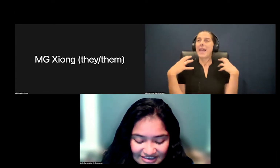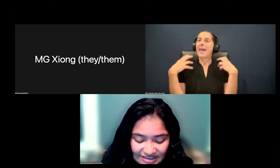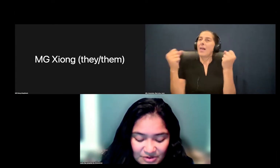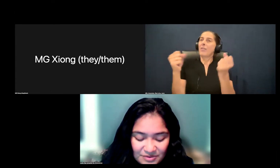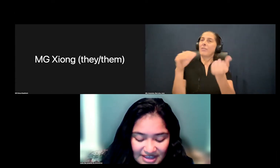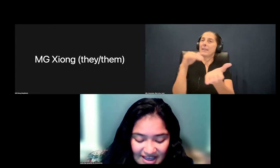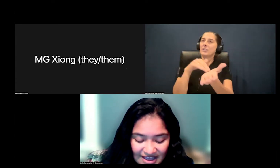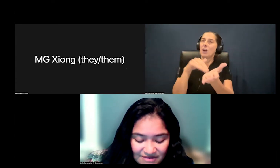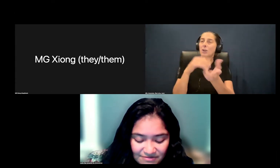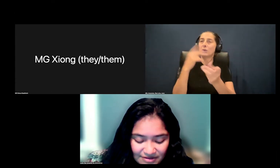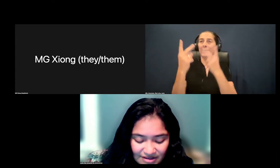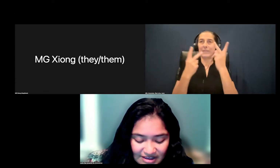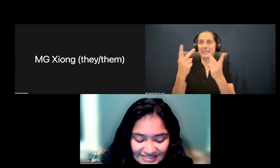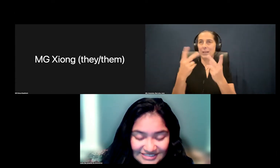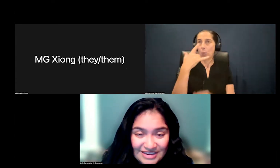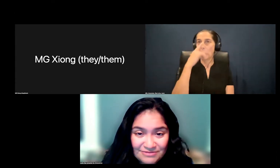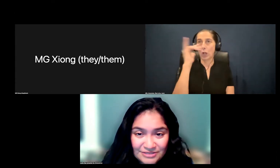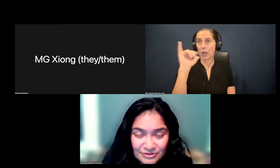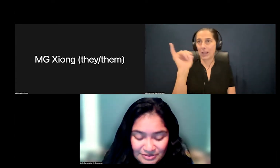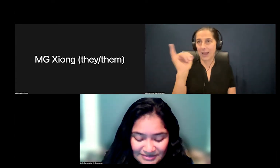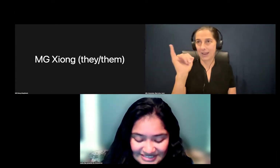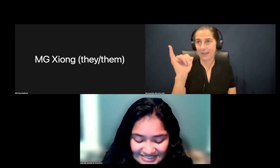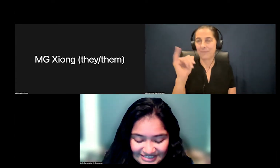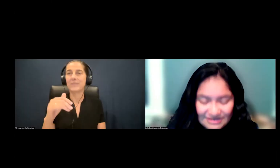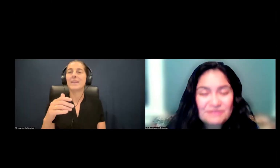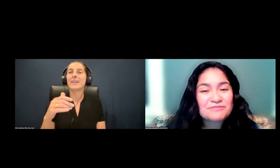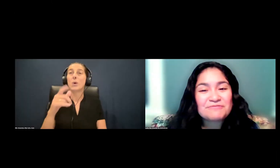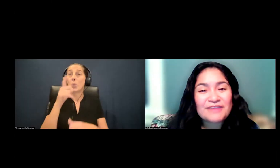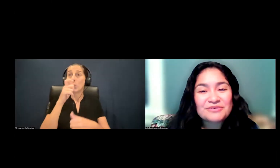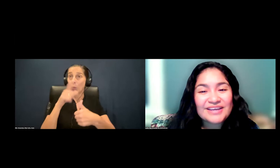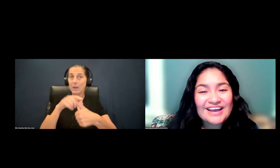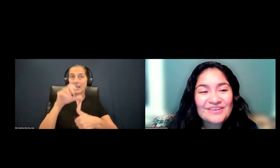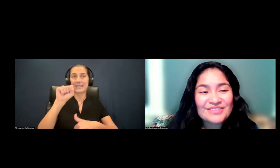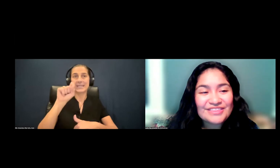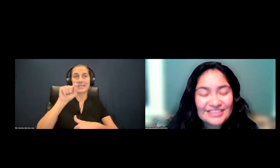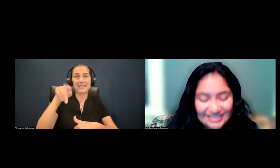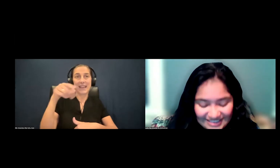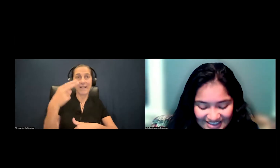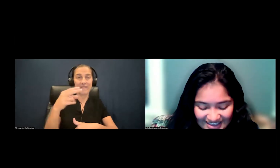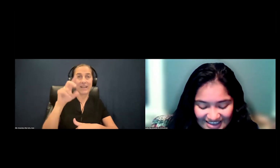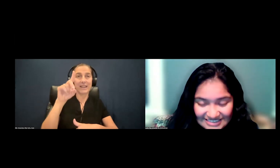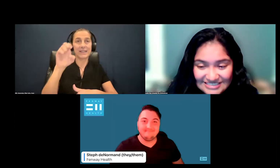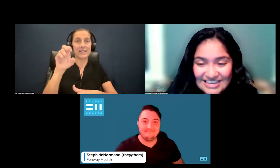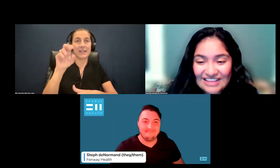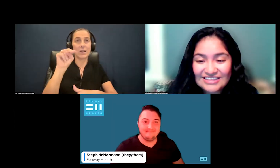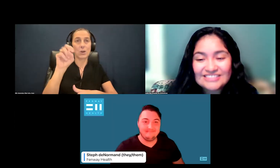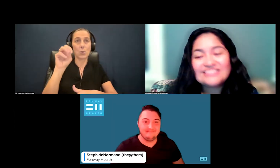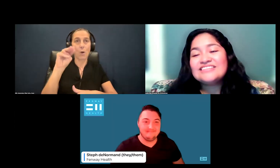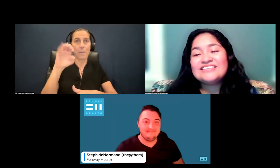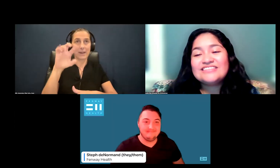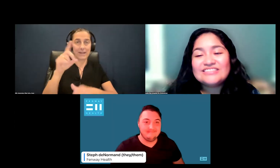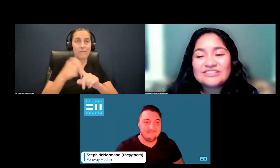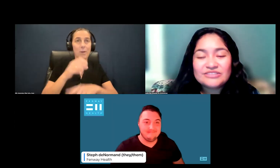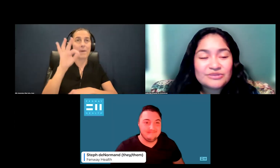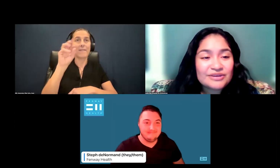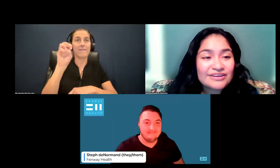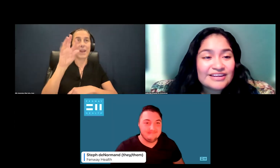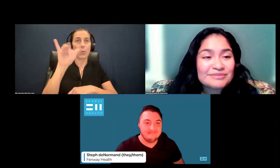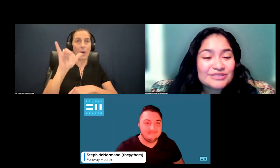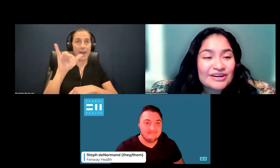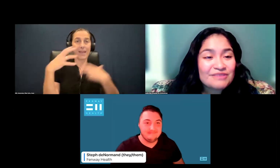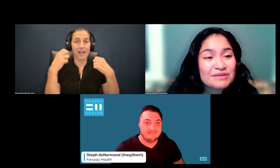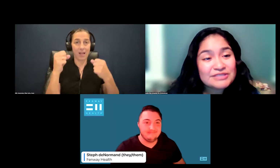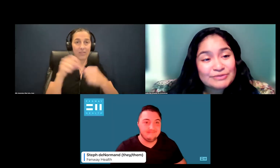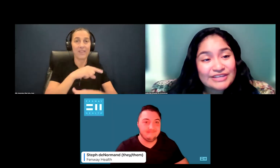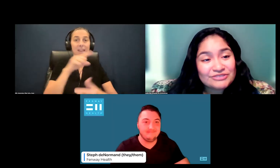like, we have Steph DeNormand from Fenway Health and Dallas